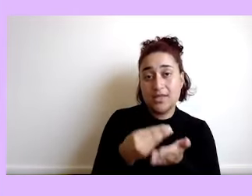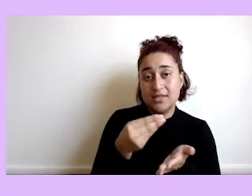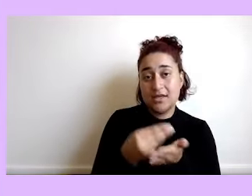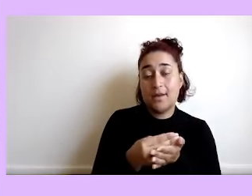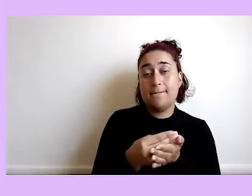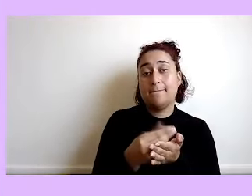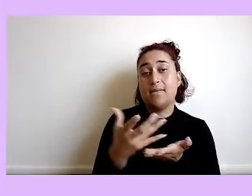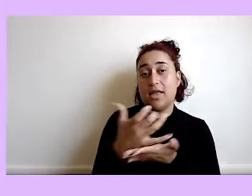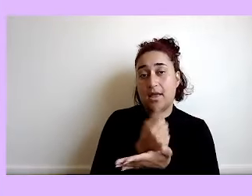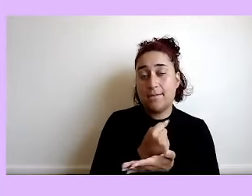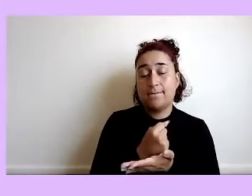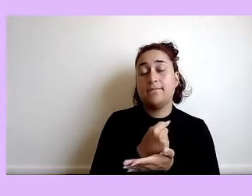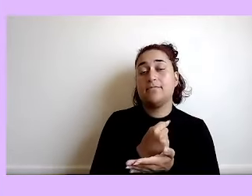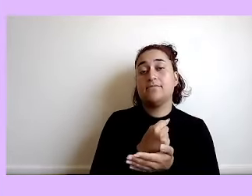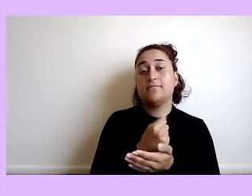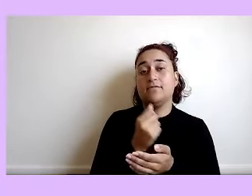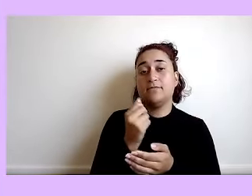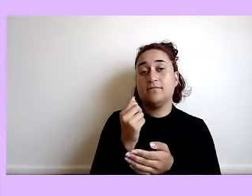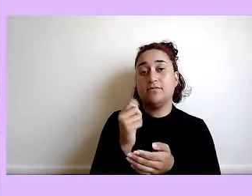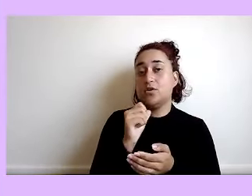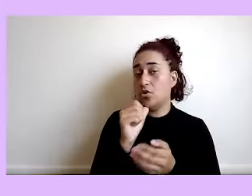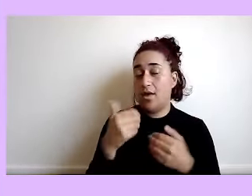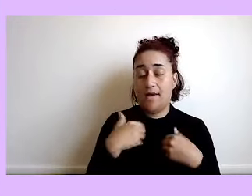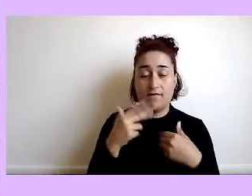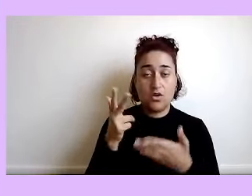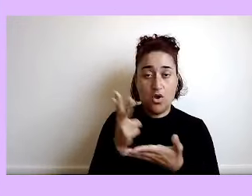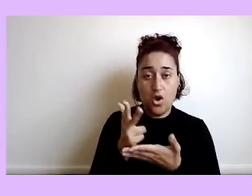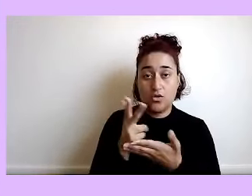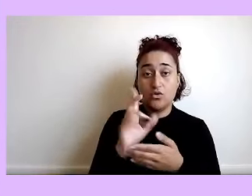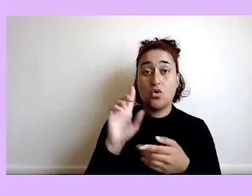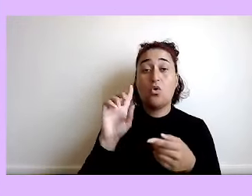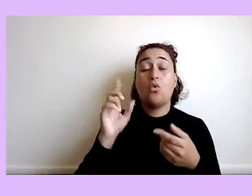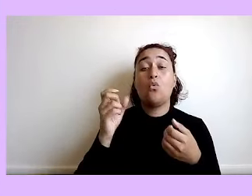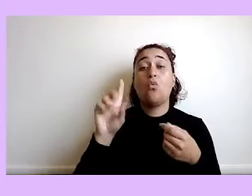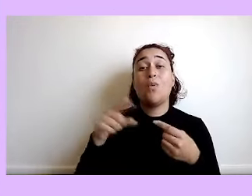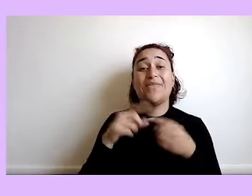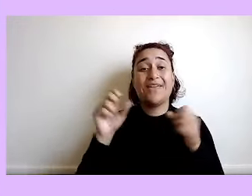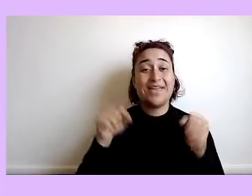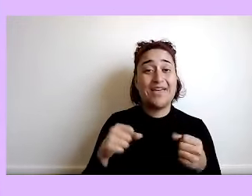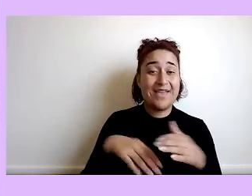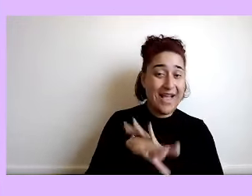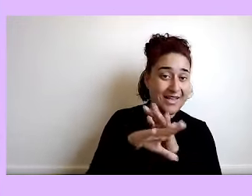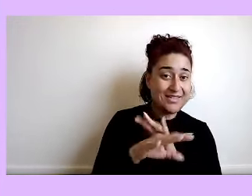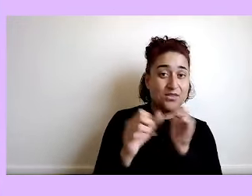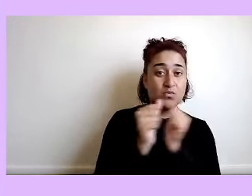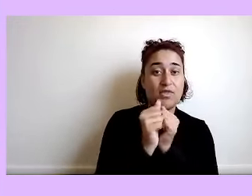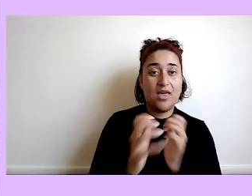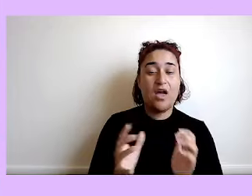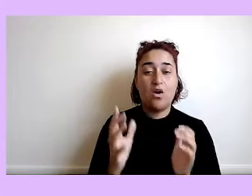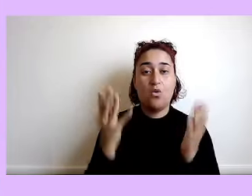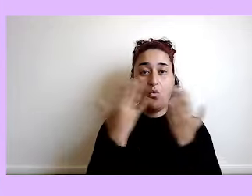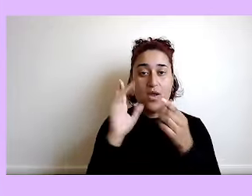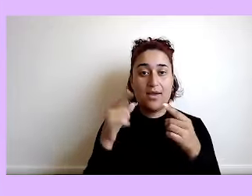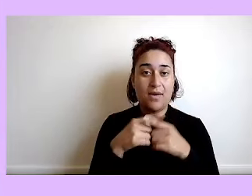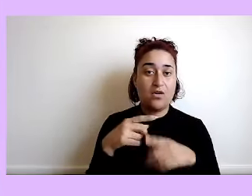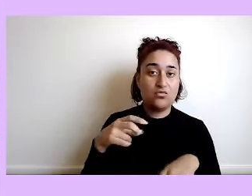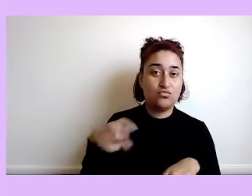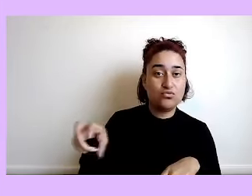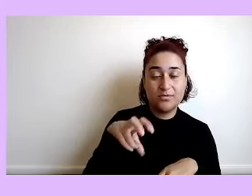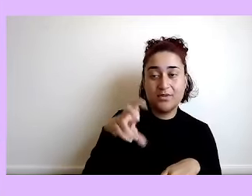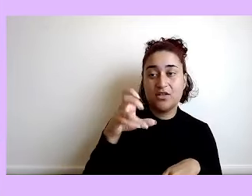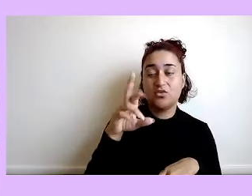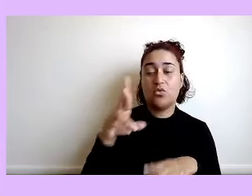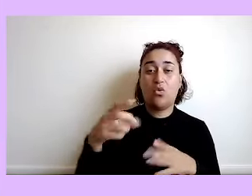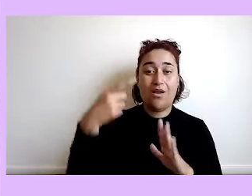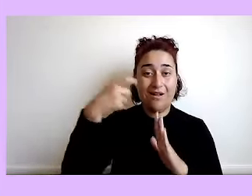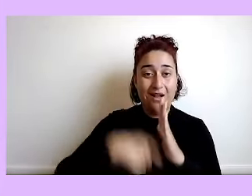when appropriate, they are allowed to access these arts and cultural events without having to worry about transportation or cost or